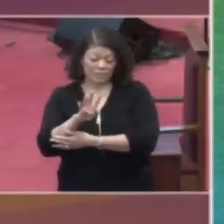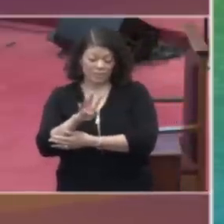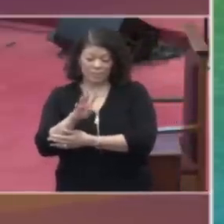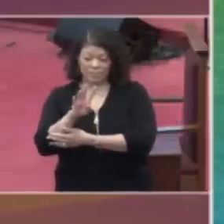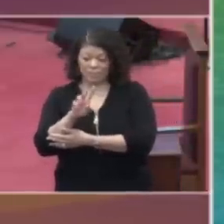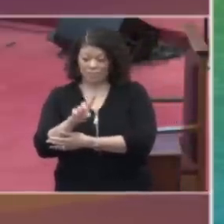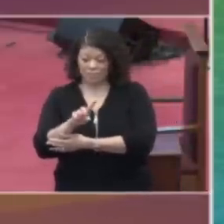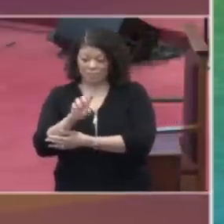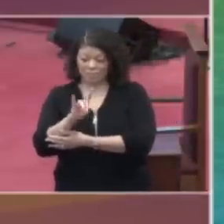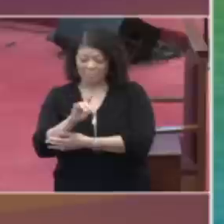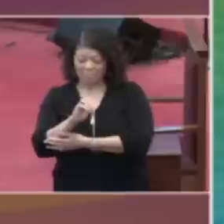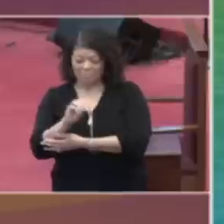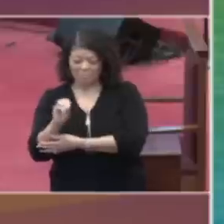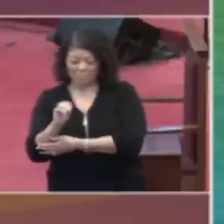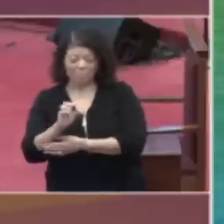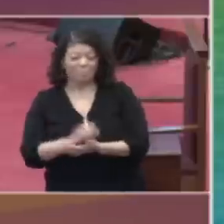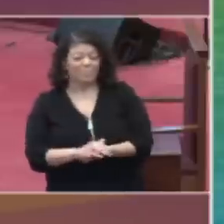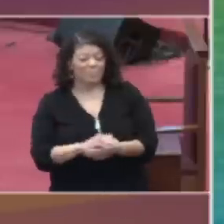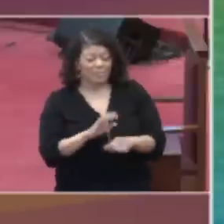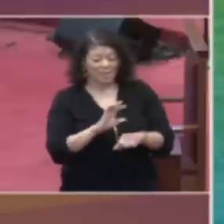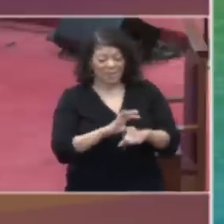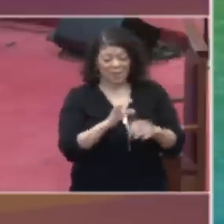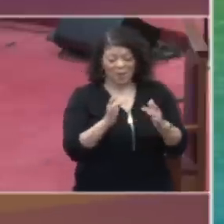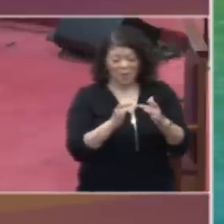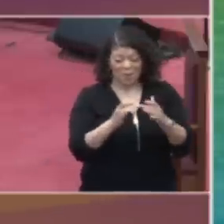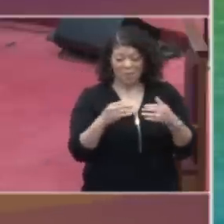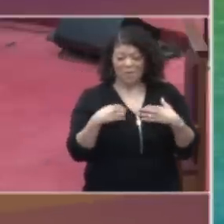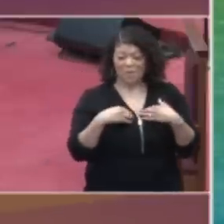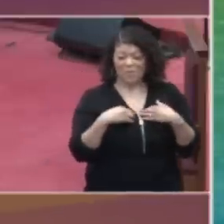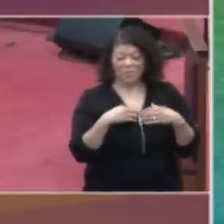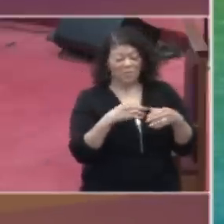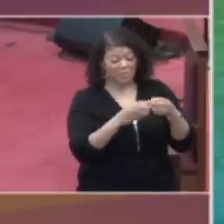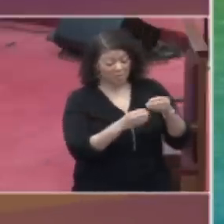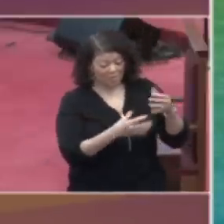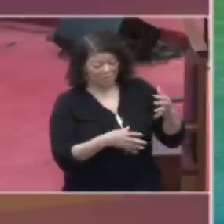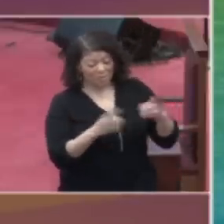412-441-1800. To review our giving options, visit our website,